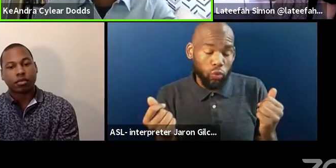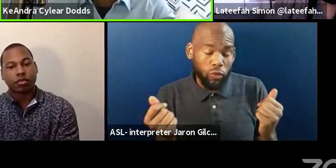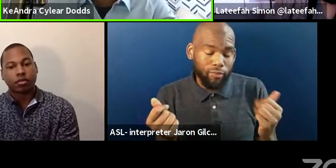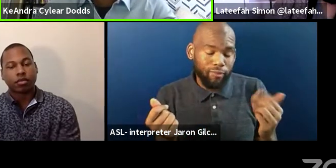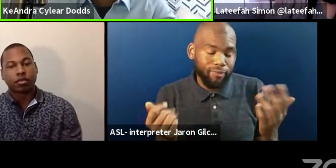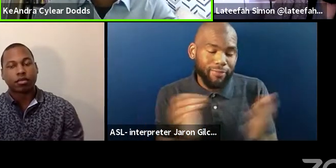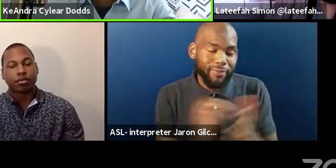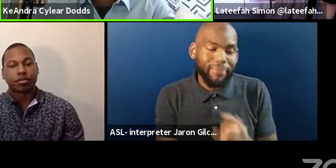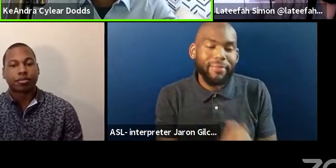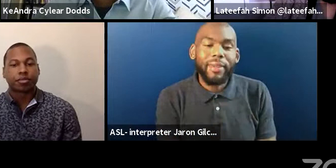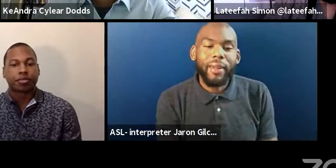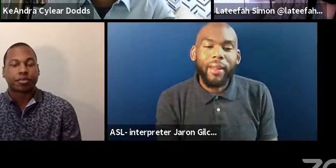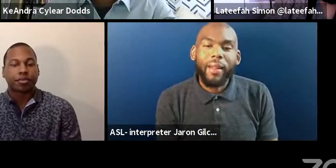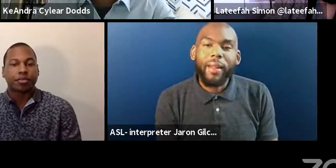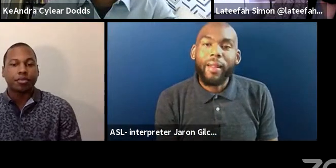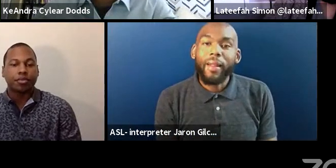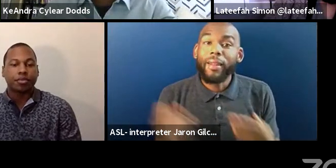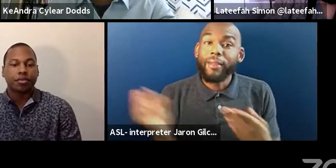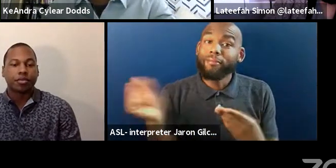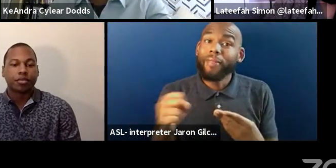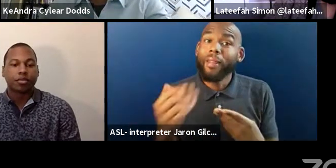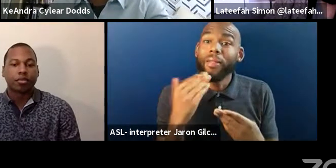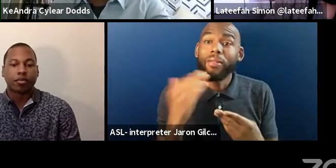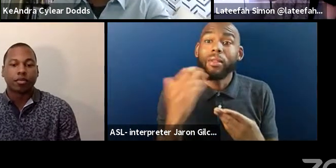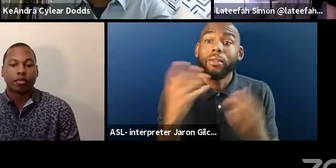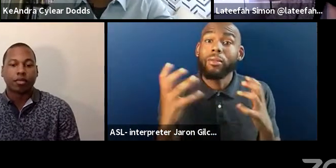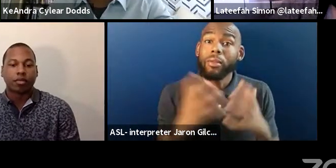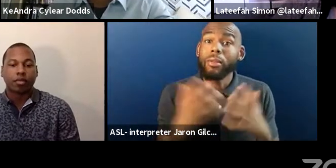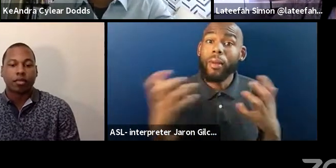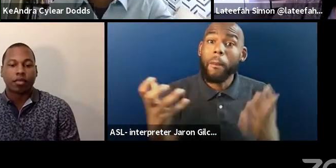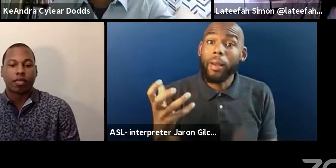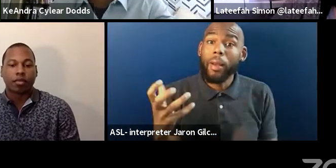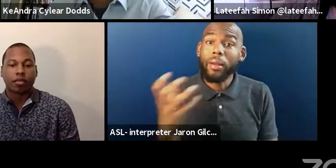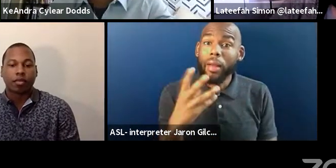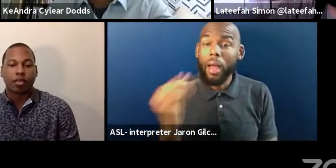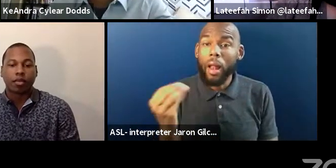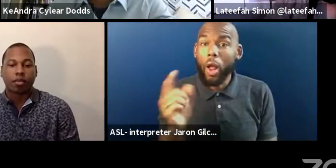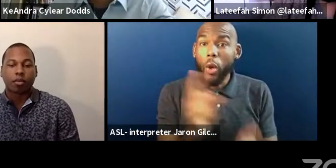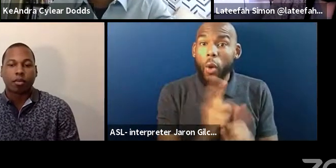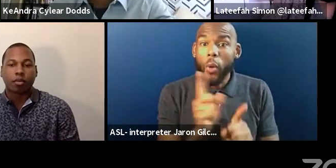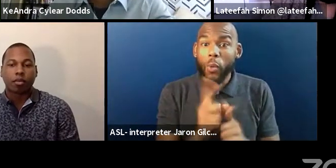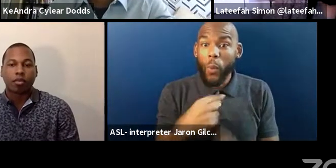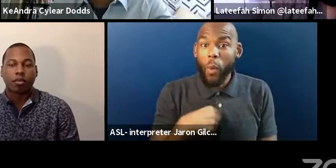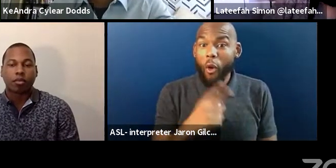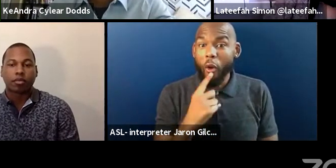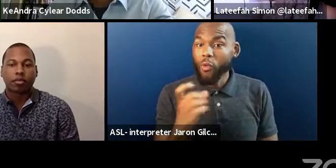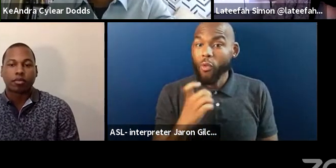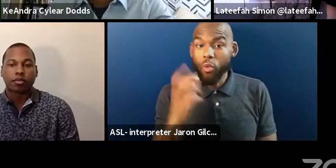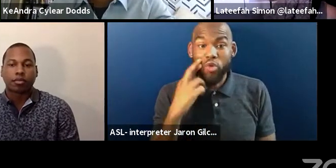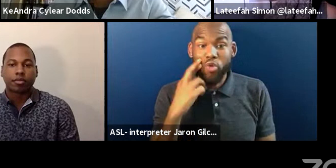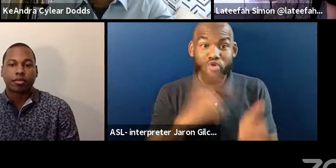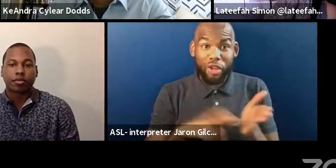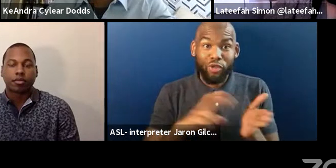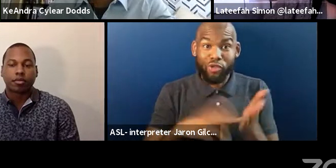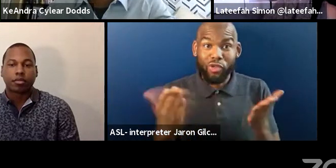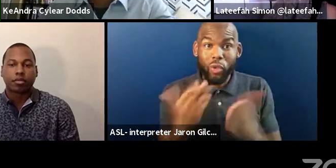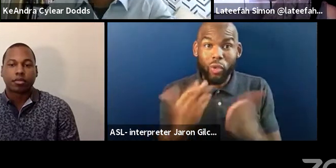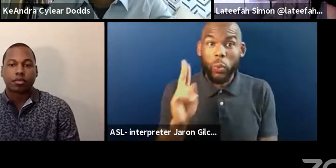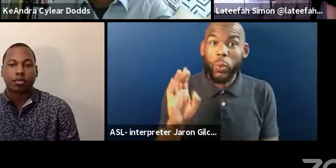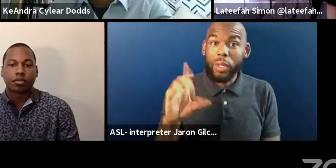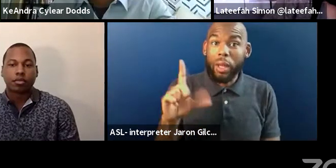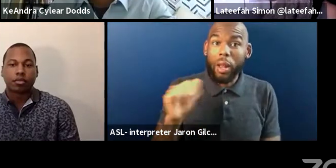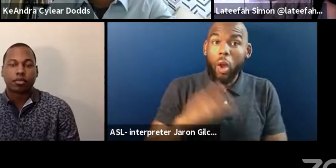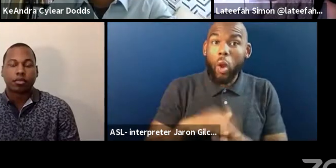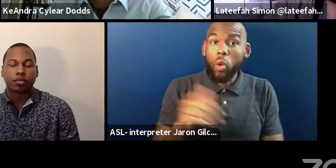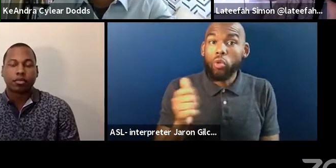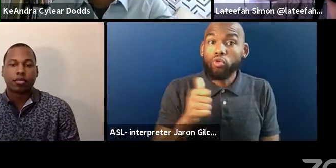it. Yeah, thanks so much. And just a little plug, we're doing research here at UCLA on transit